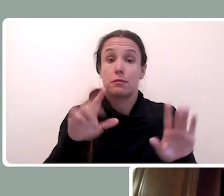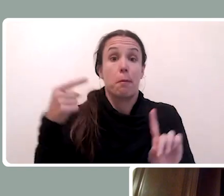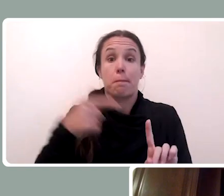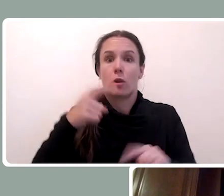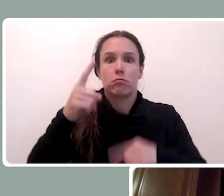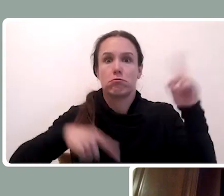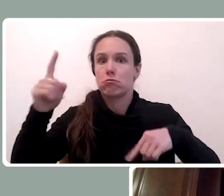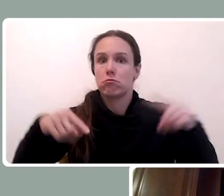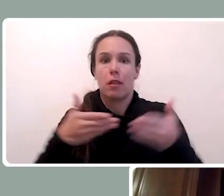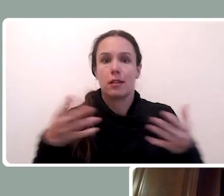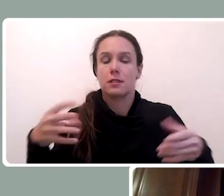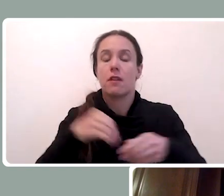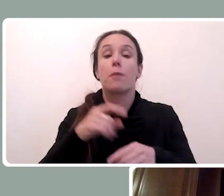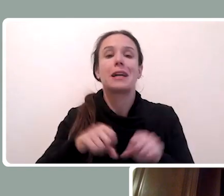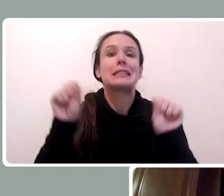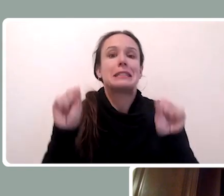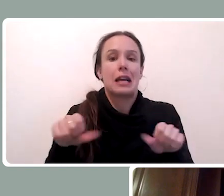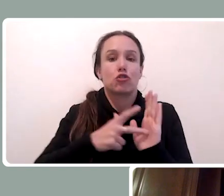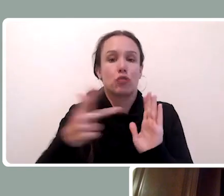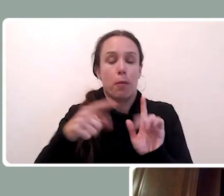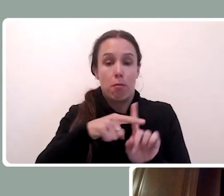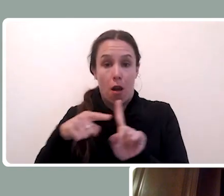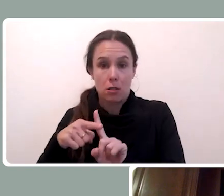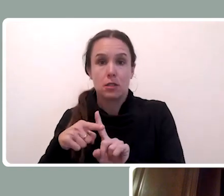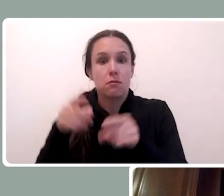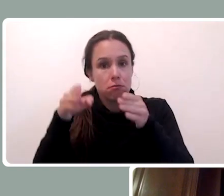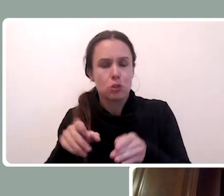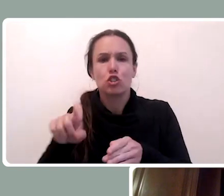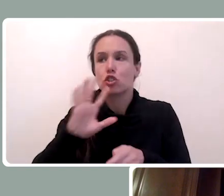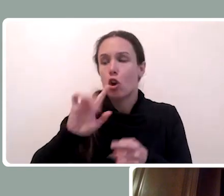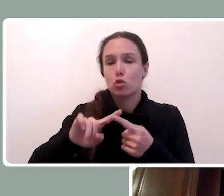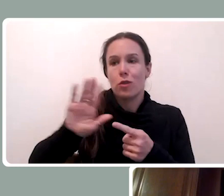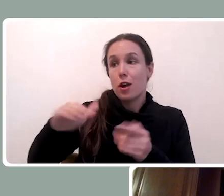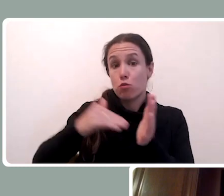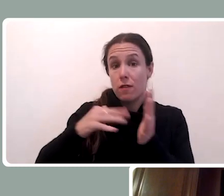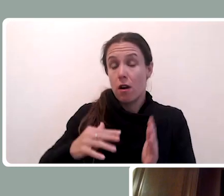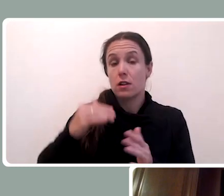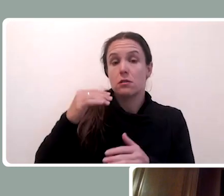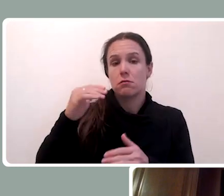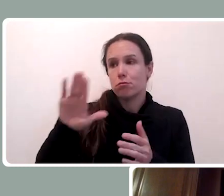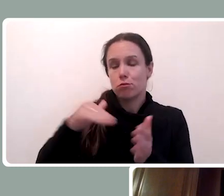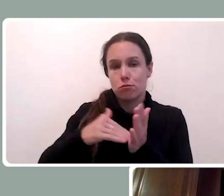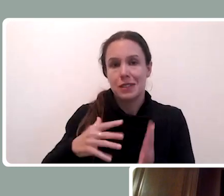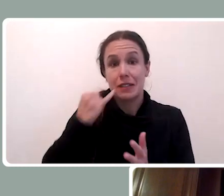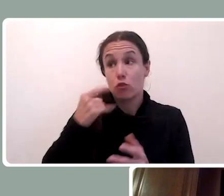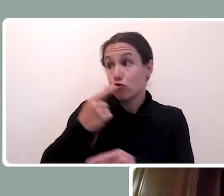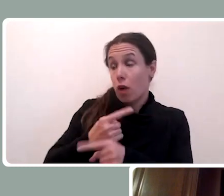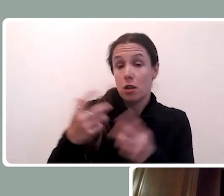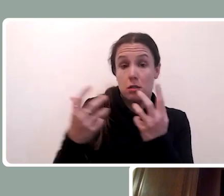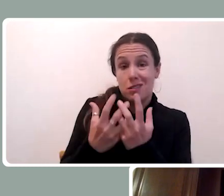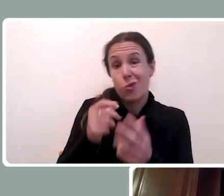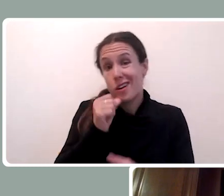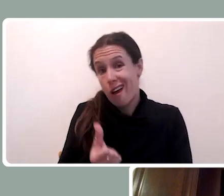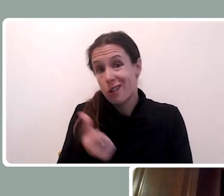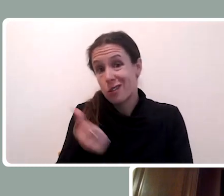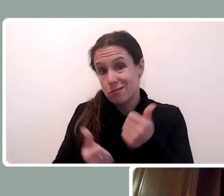yes, a triple positive patient should definitely talk to their provider whether they are the right candidate or not. Okay,